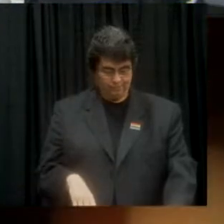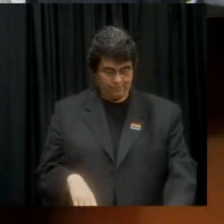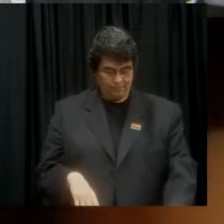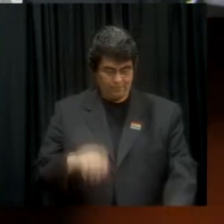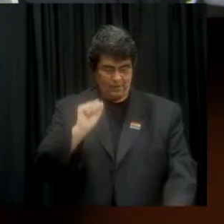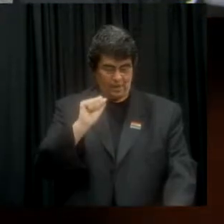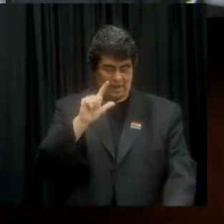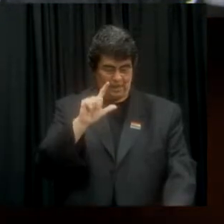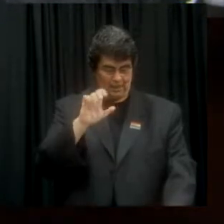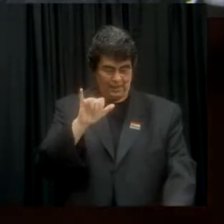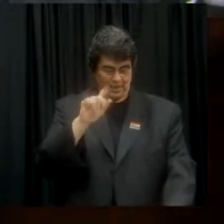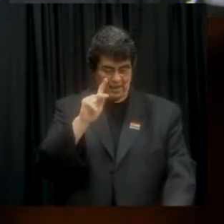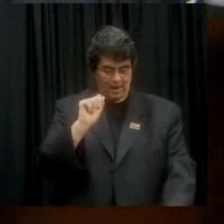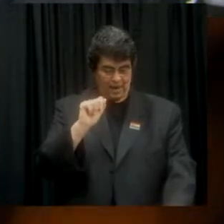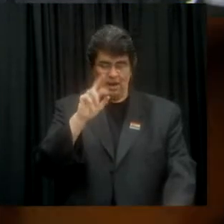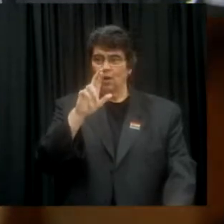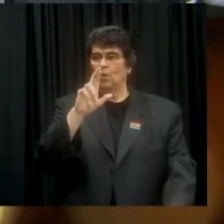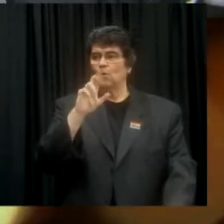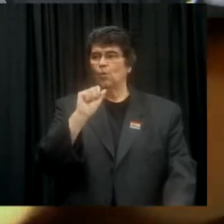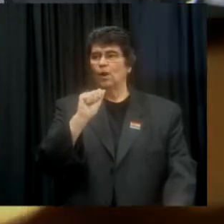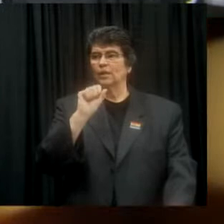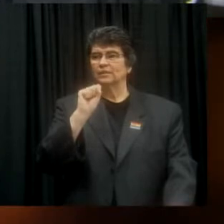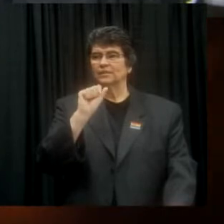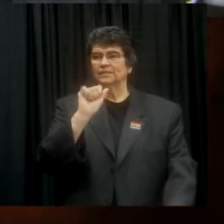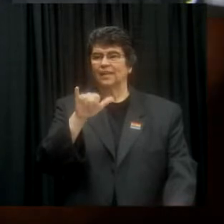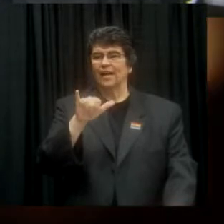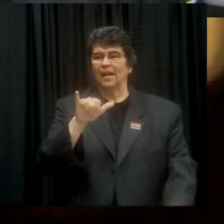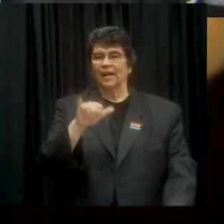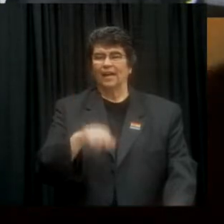Alika Rasai. Rasai.